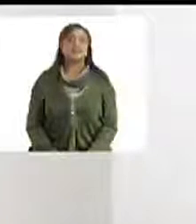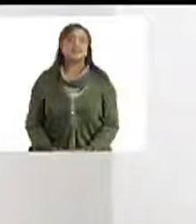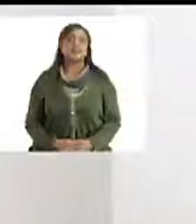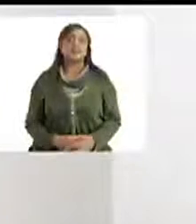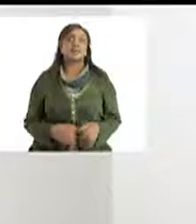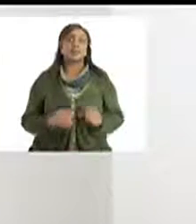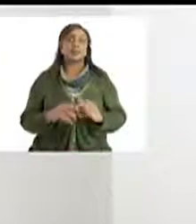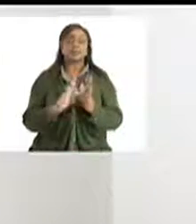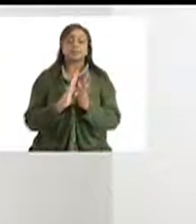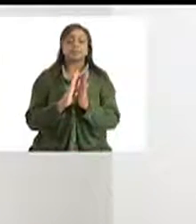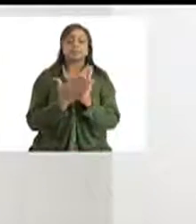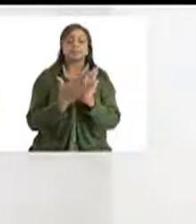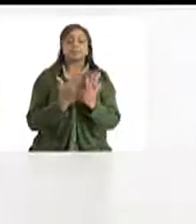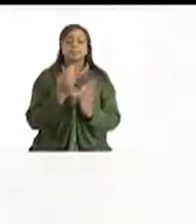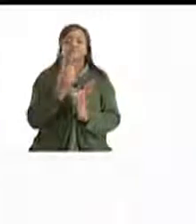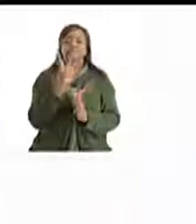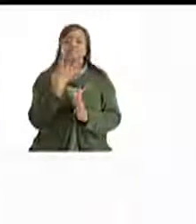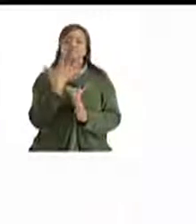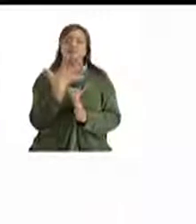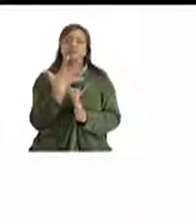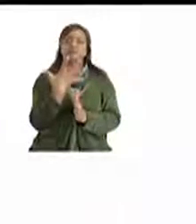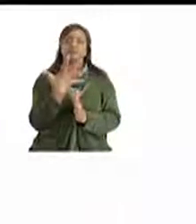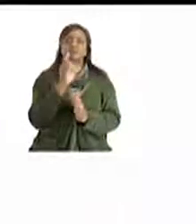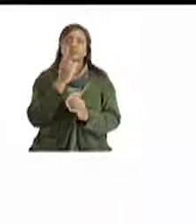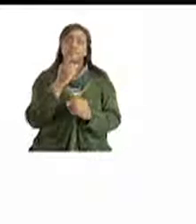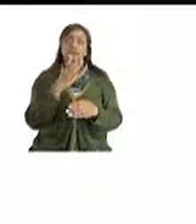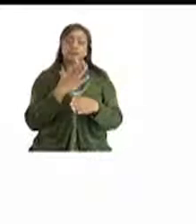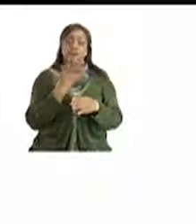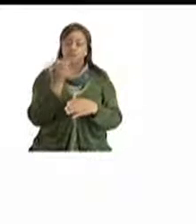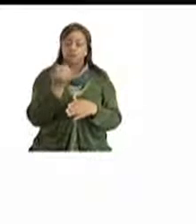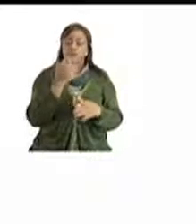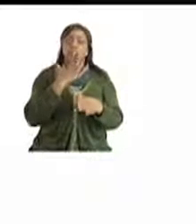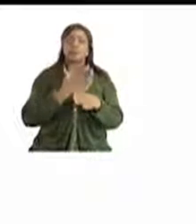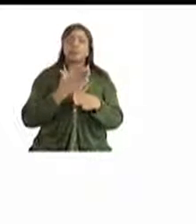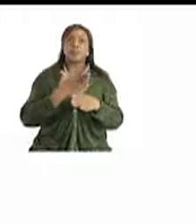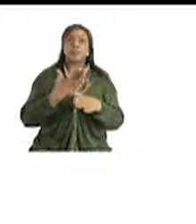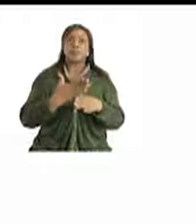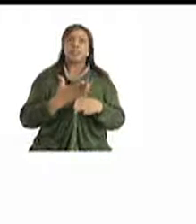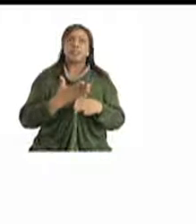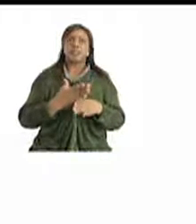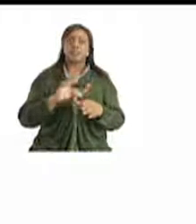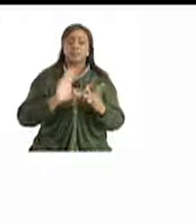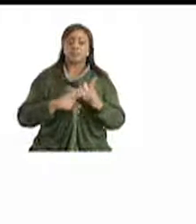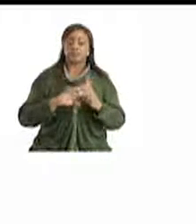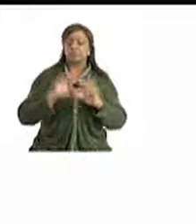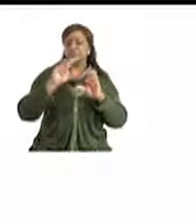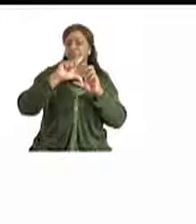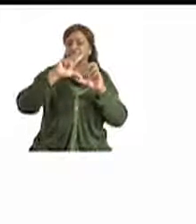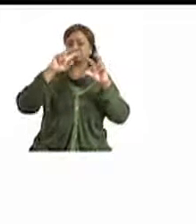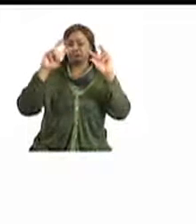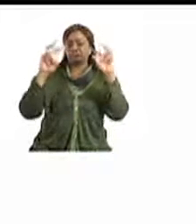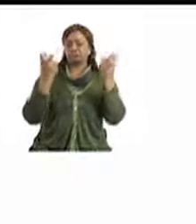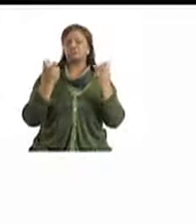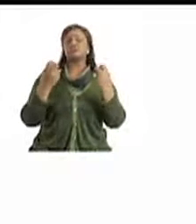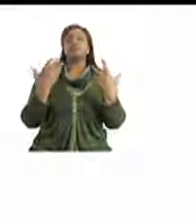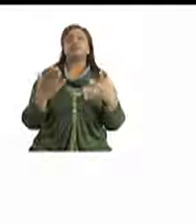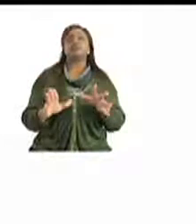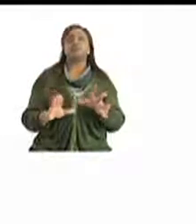Let's turn to page 25. On page 25, you can find your activity. This is activity one. Number